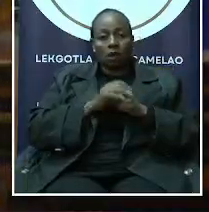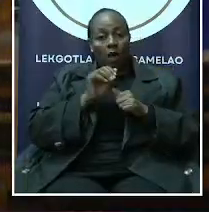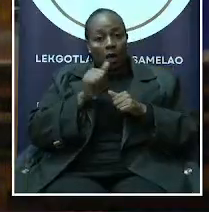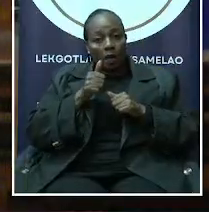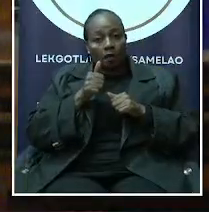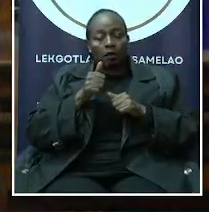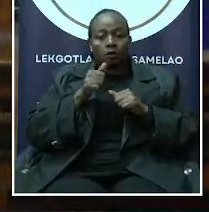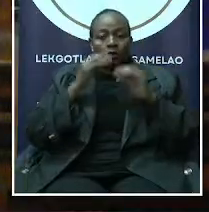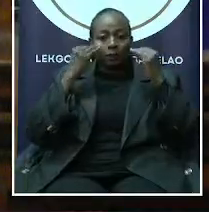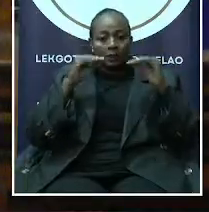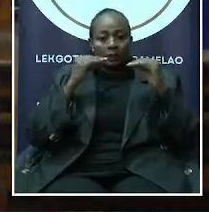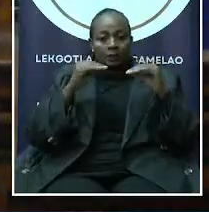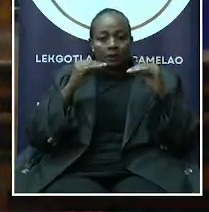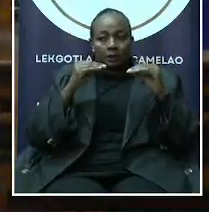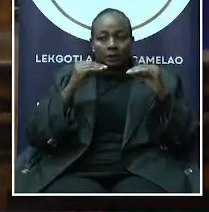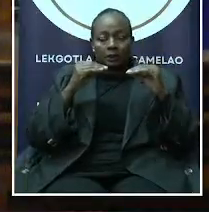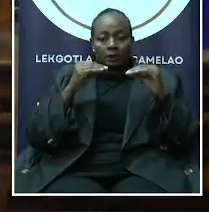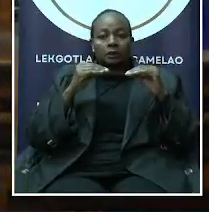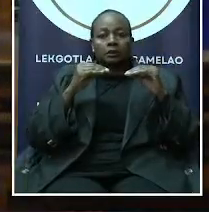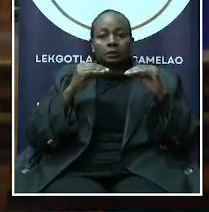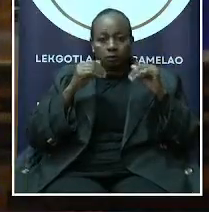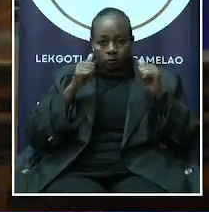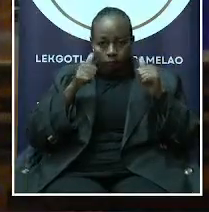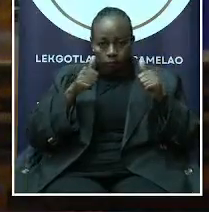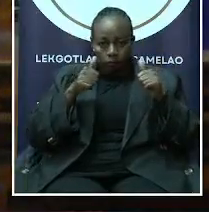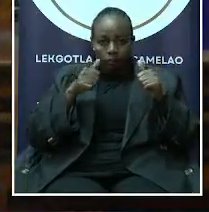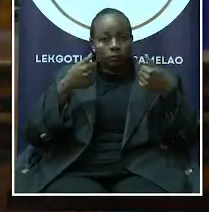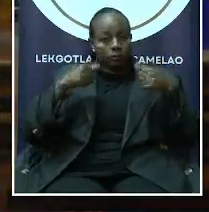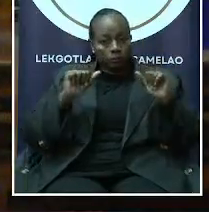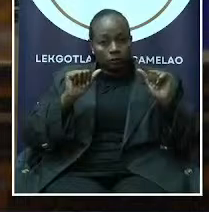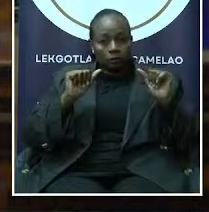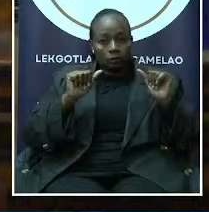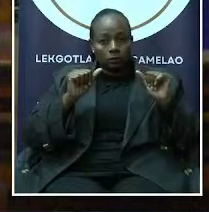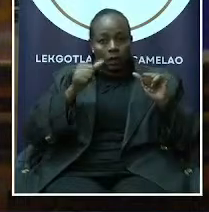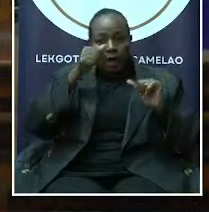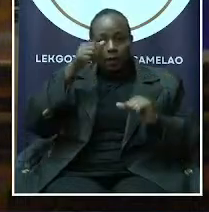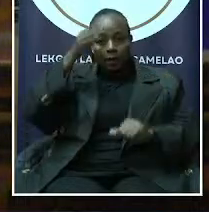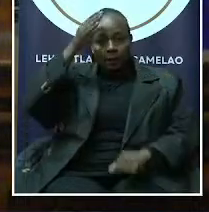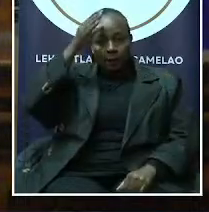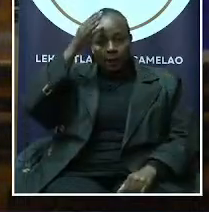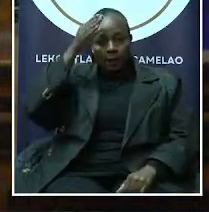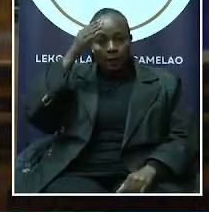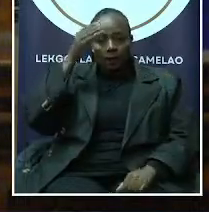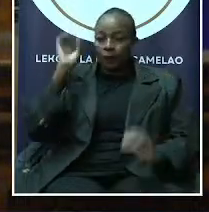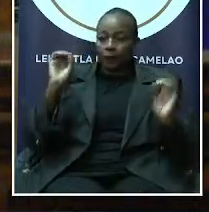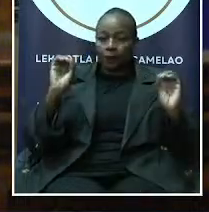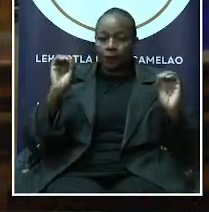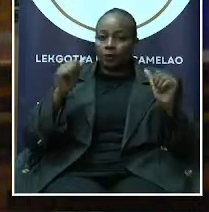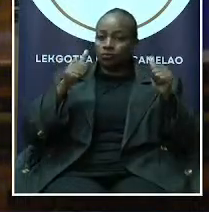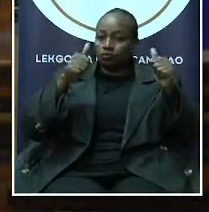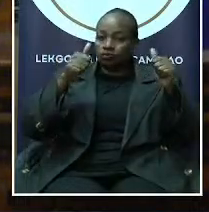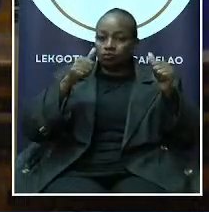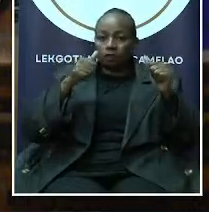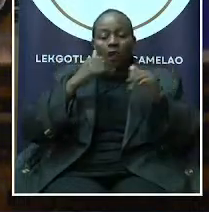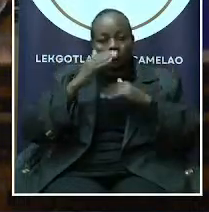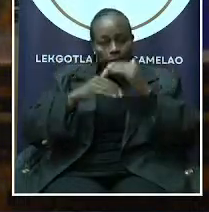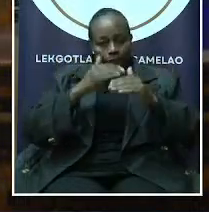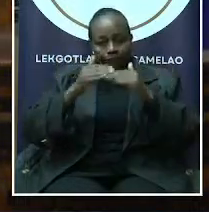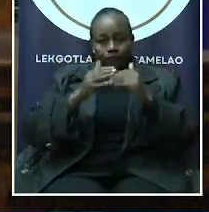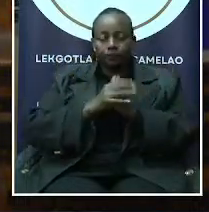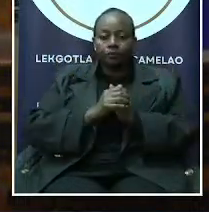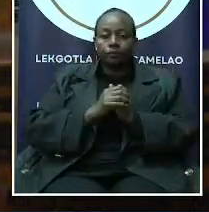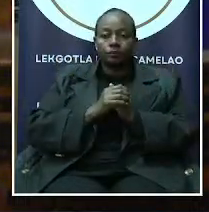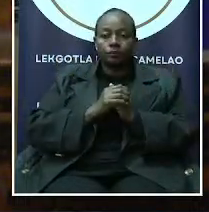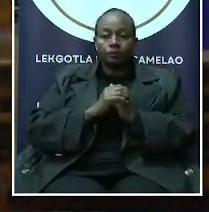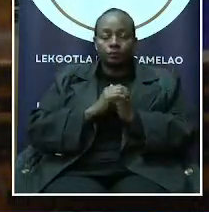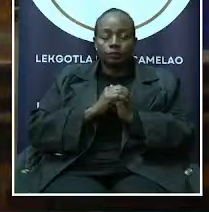business, business. And then another one more for academic, no one, done. Can you please move in that manner? We'll start